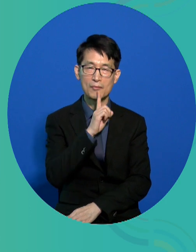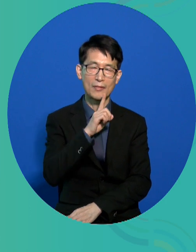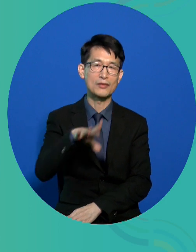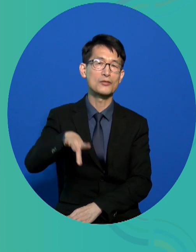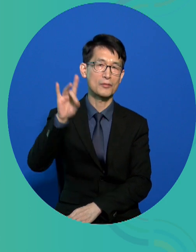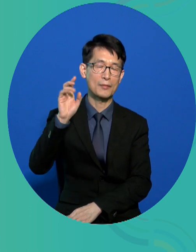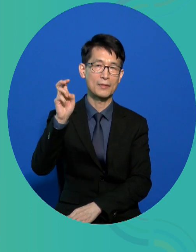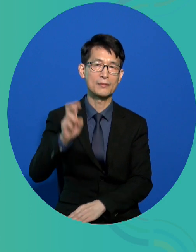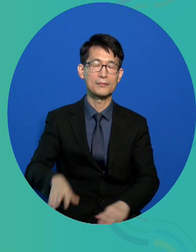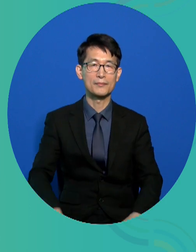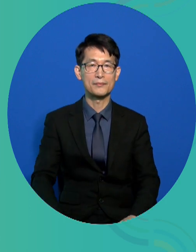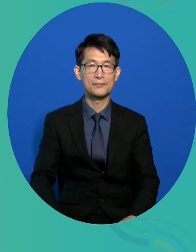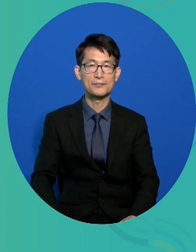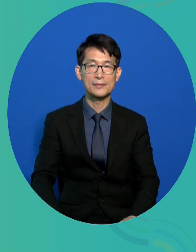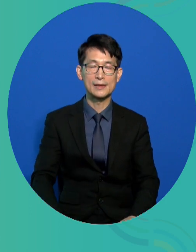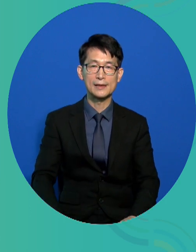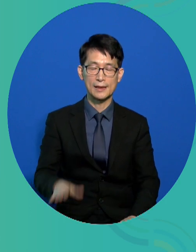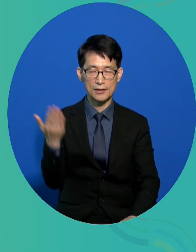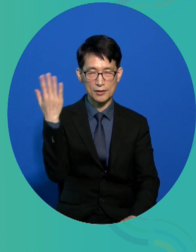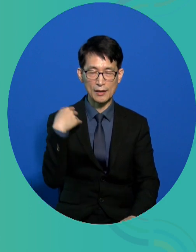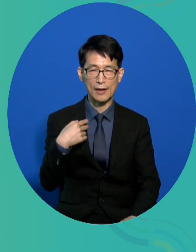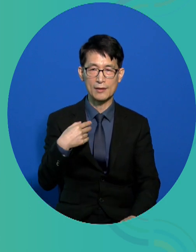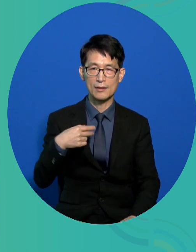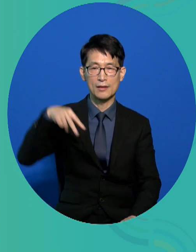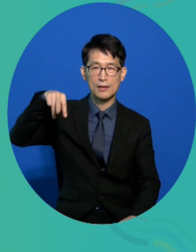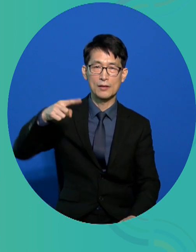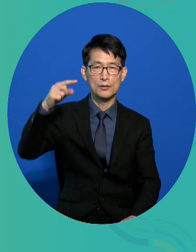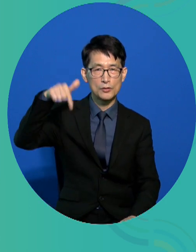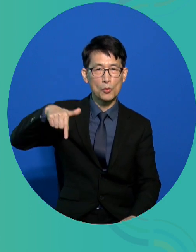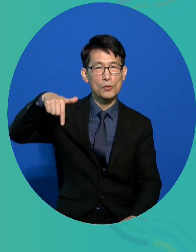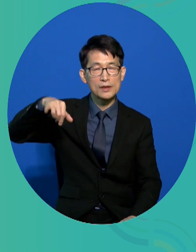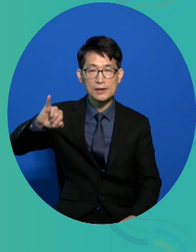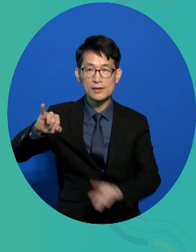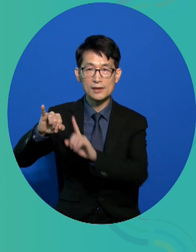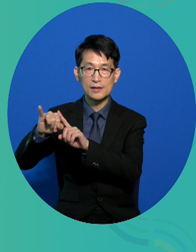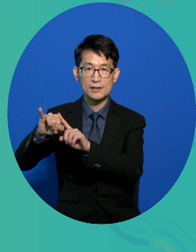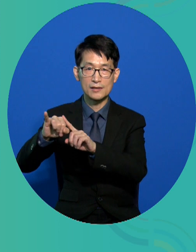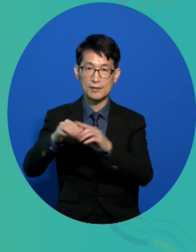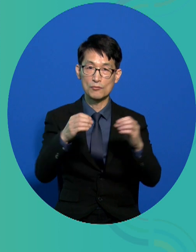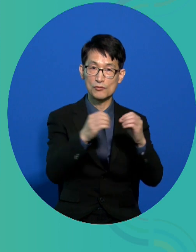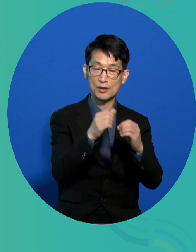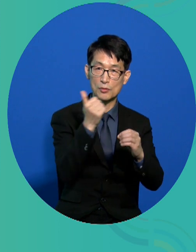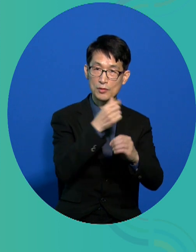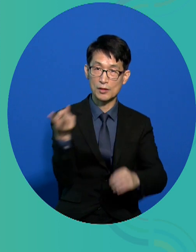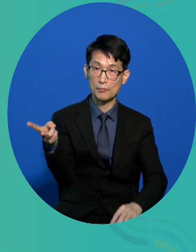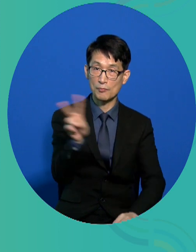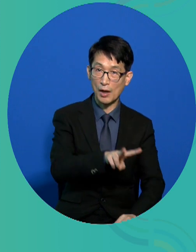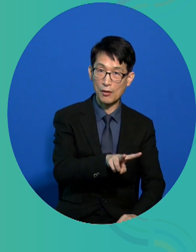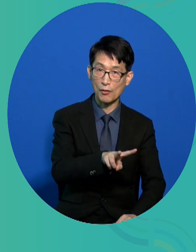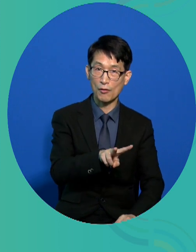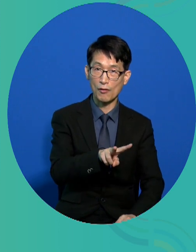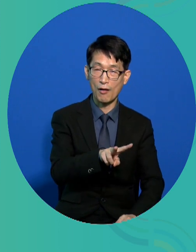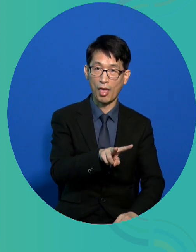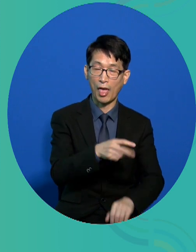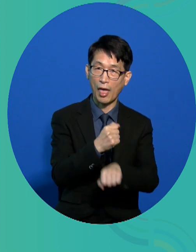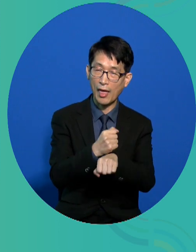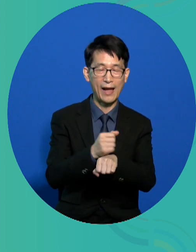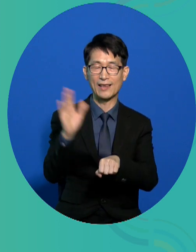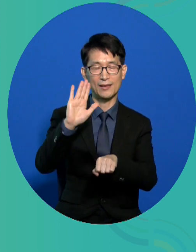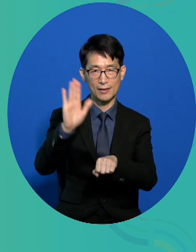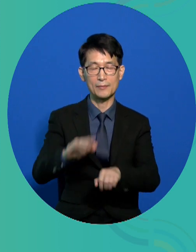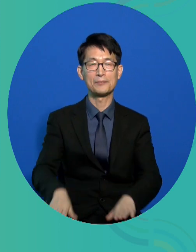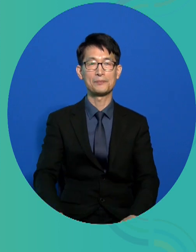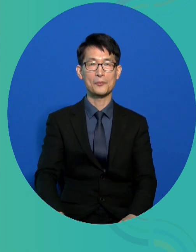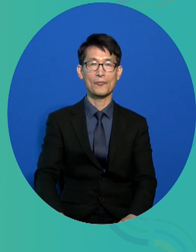operated, stenography, educational stenographers are the more popular terms. So we're not saying that